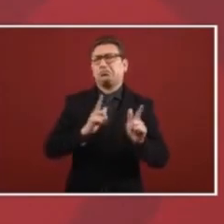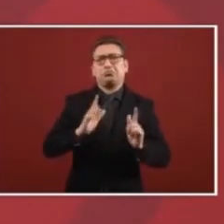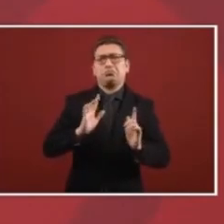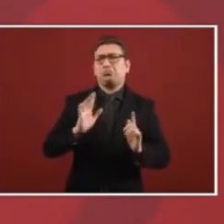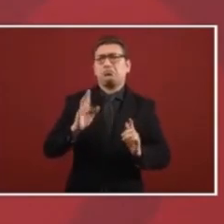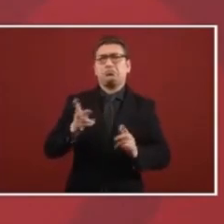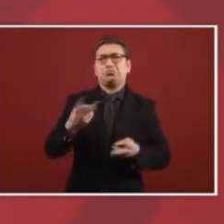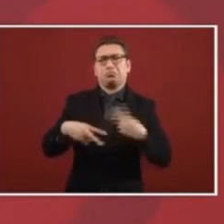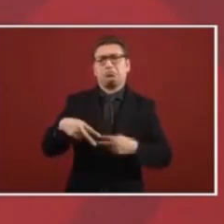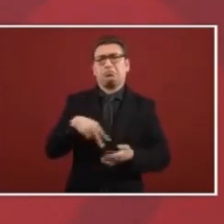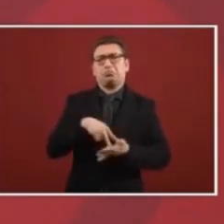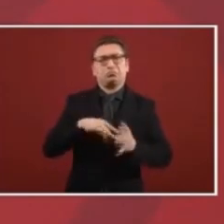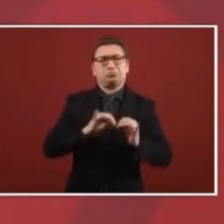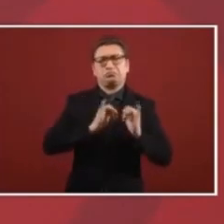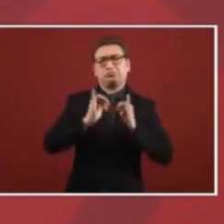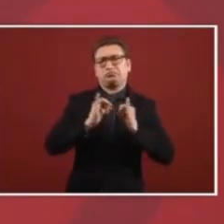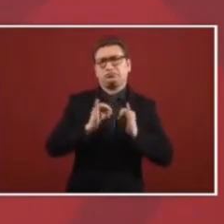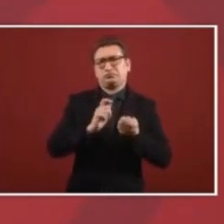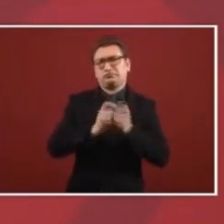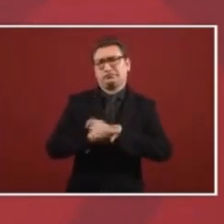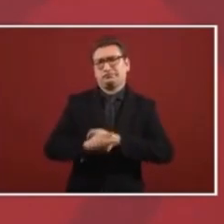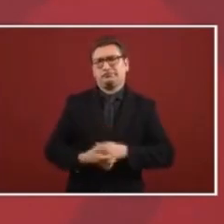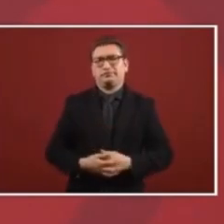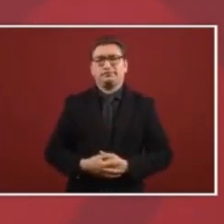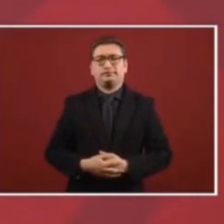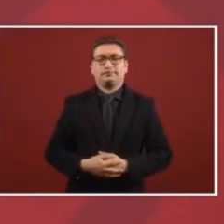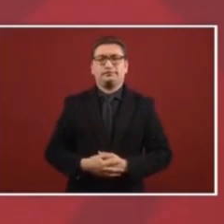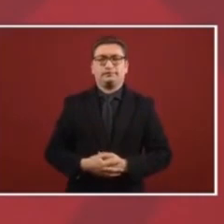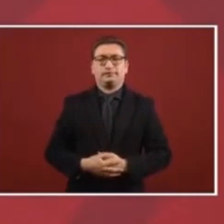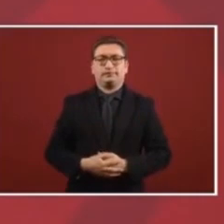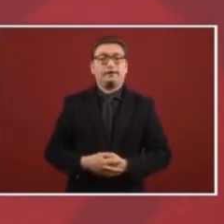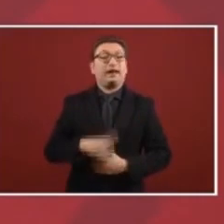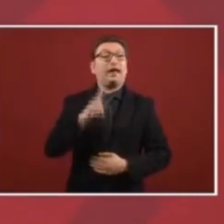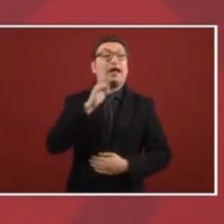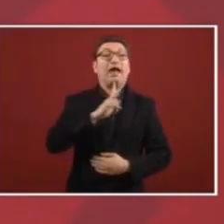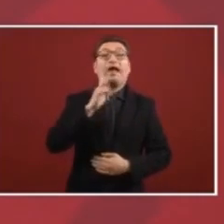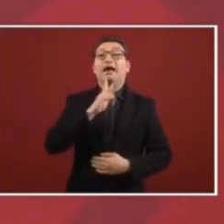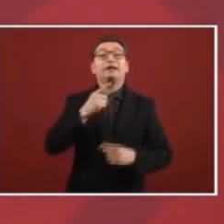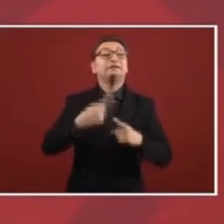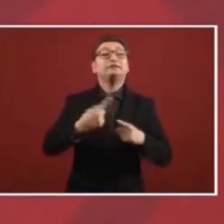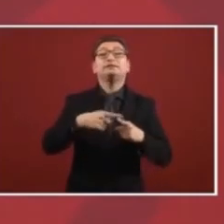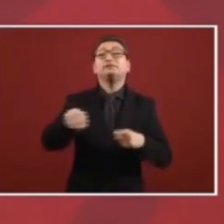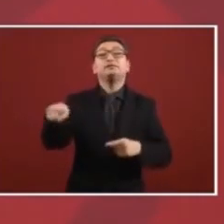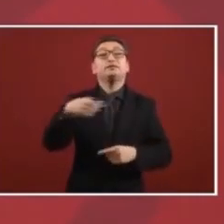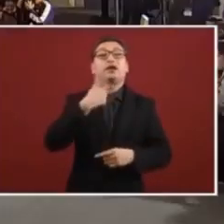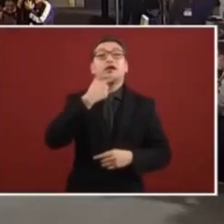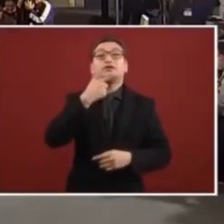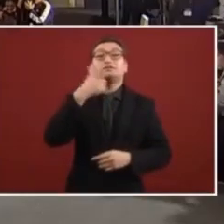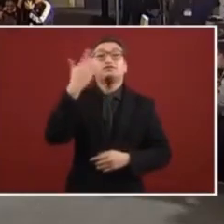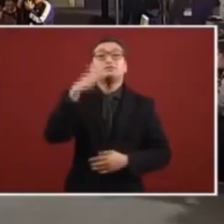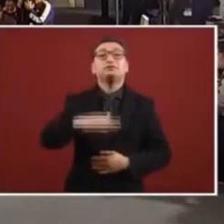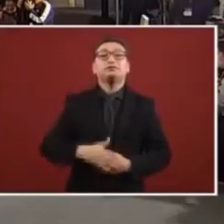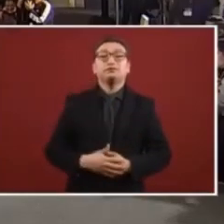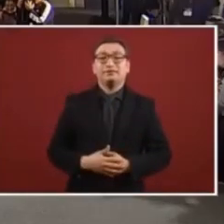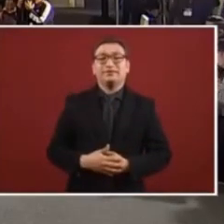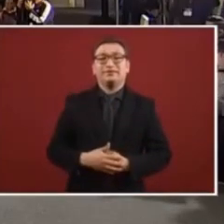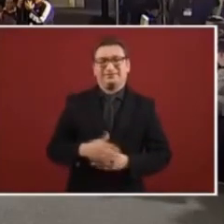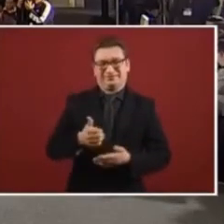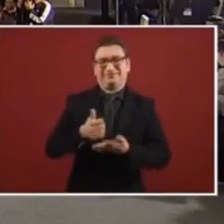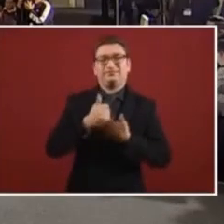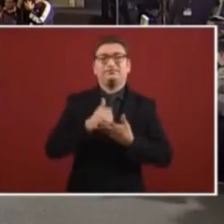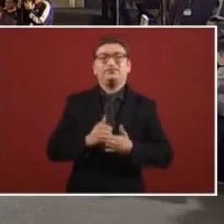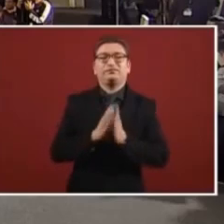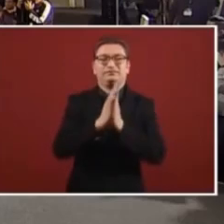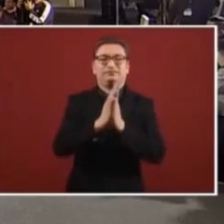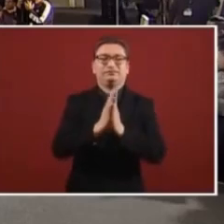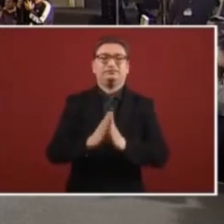lo traduzca. And then someone here can translate it. A ver quién habla inglés. Let's see who speaks English Haga el favor.